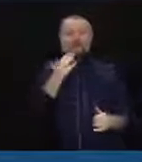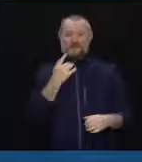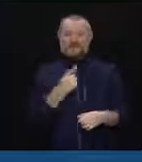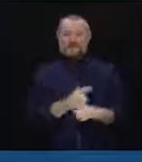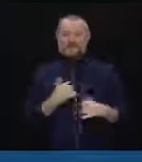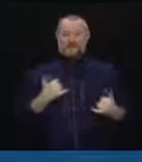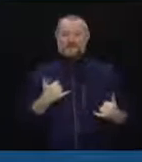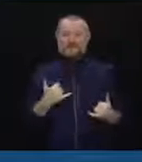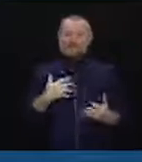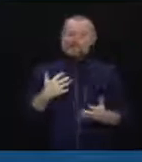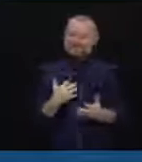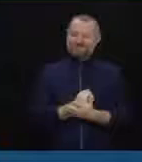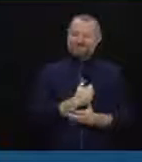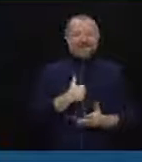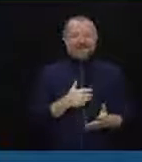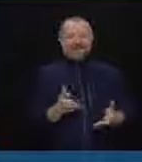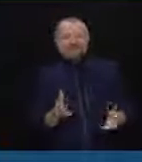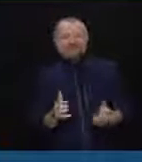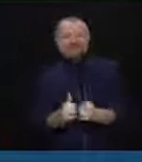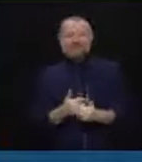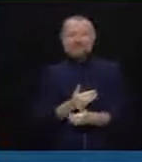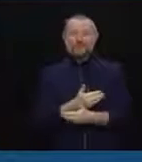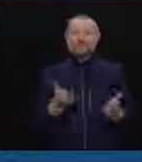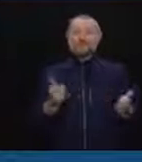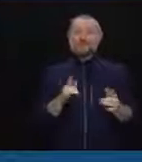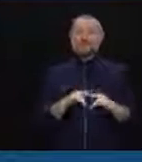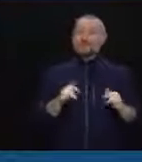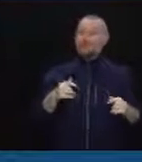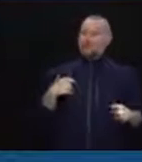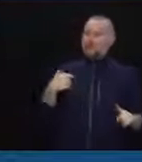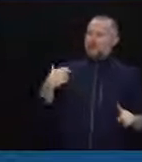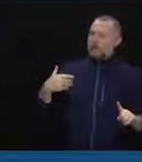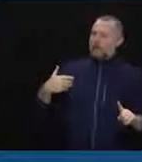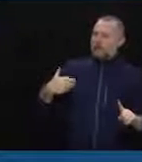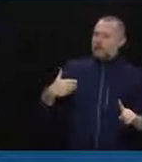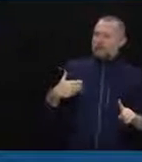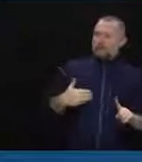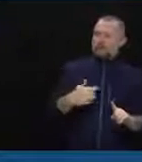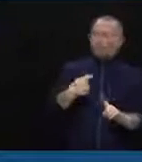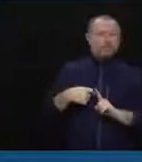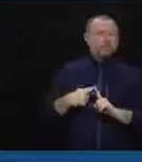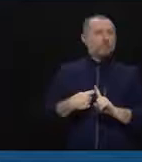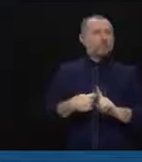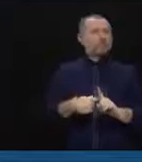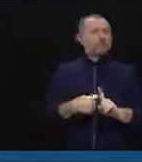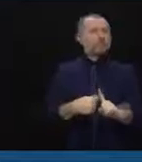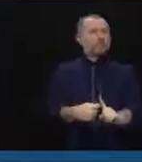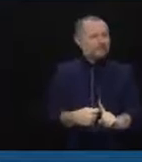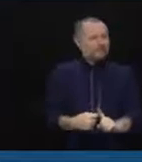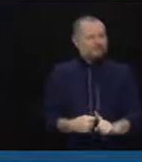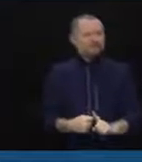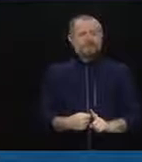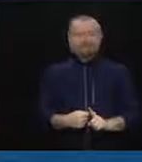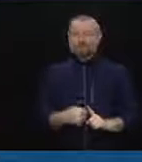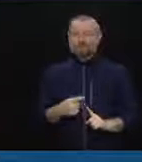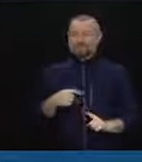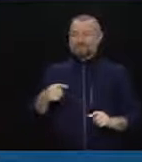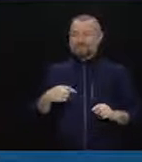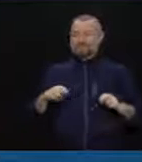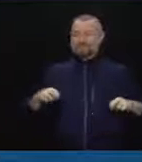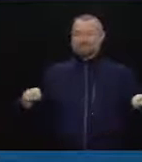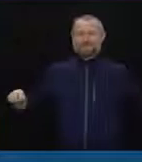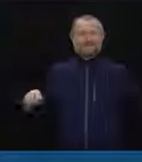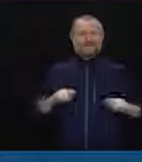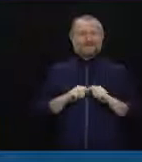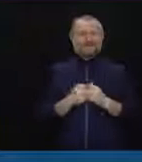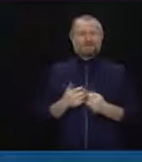been doing for many, many months here. As always, I'm joined by an extraordinary team of professionals. Catherine